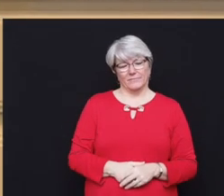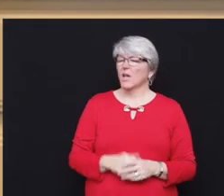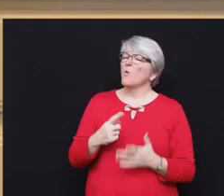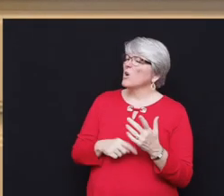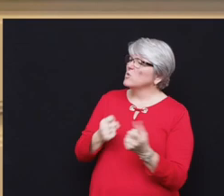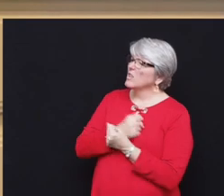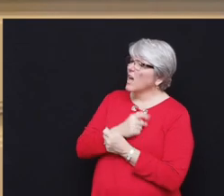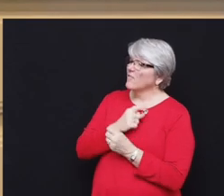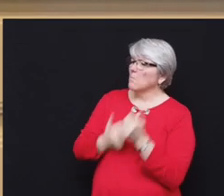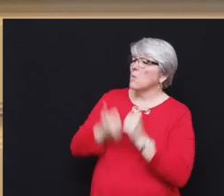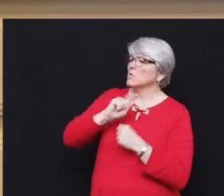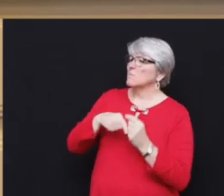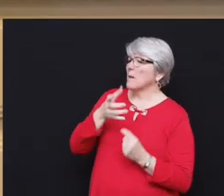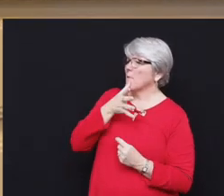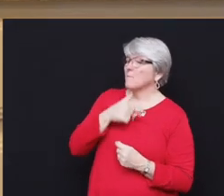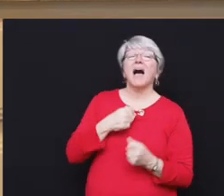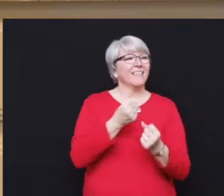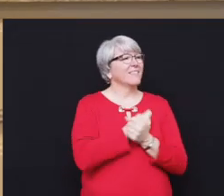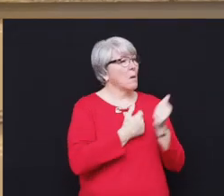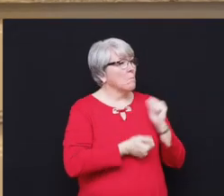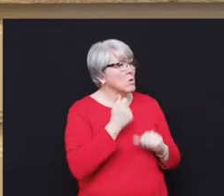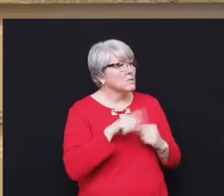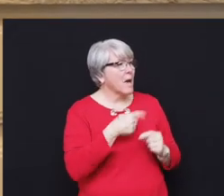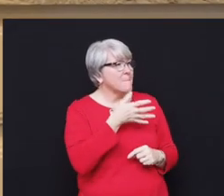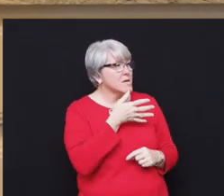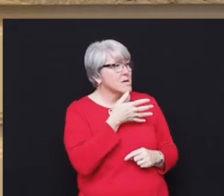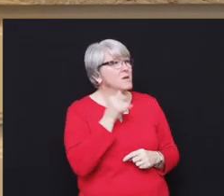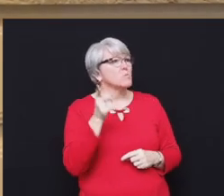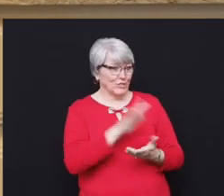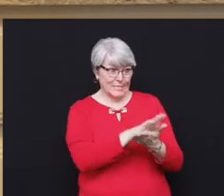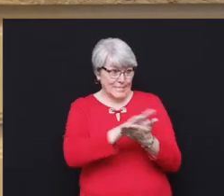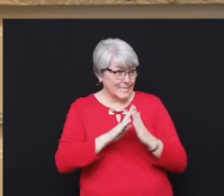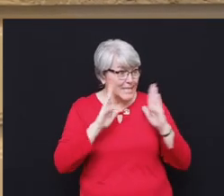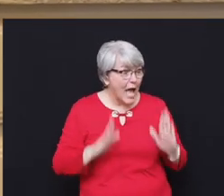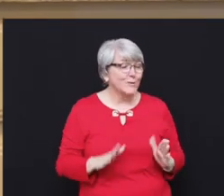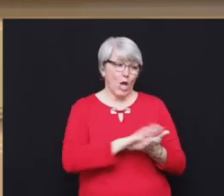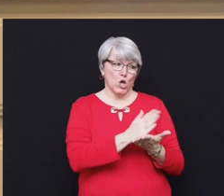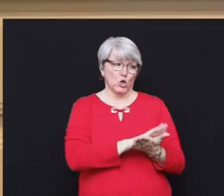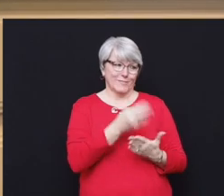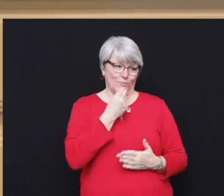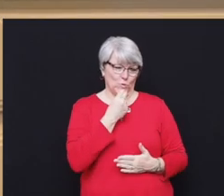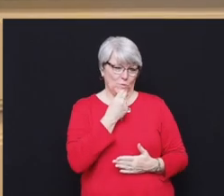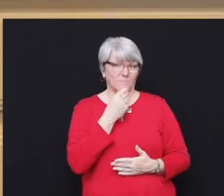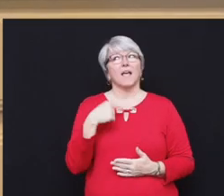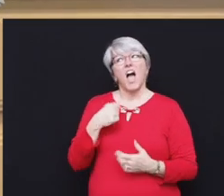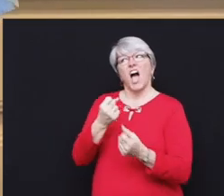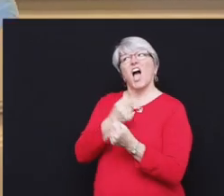most about Mom? I love most about Mom when she cleans our house and makes us food. I love